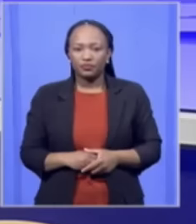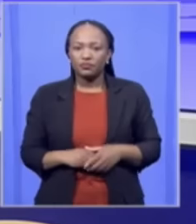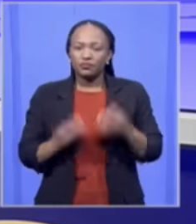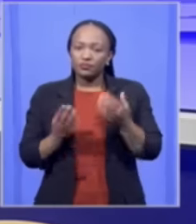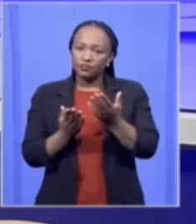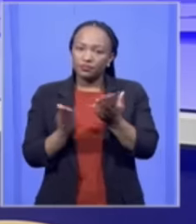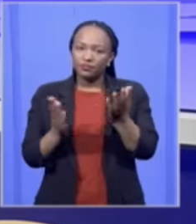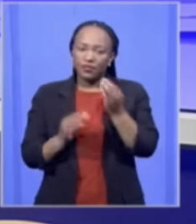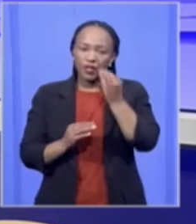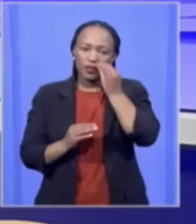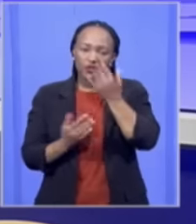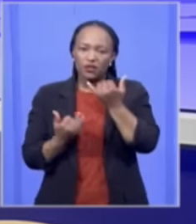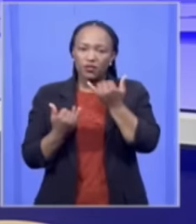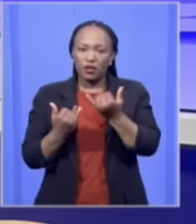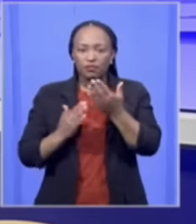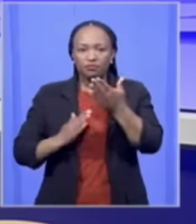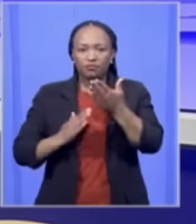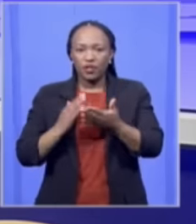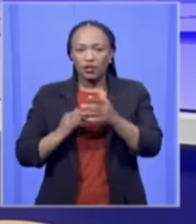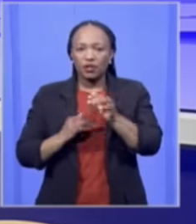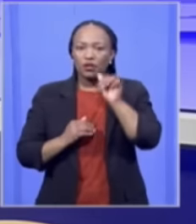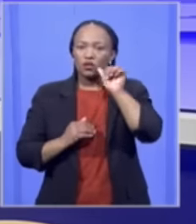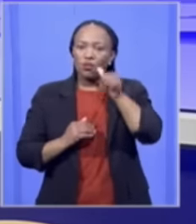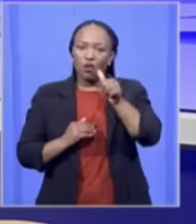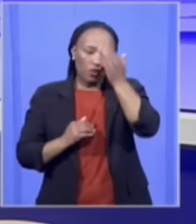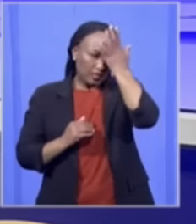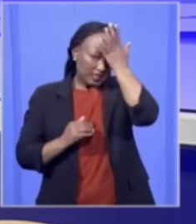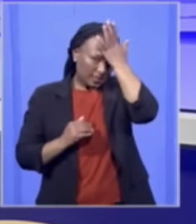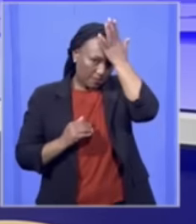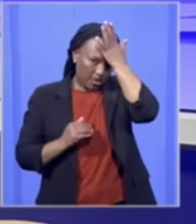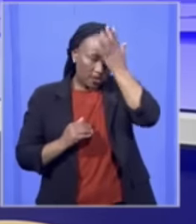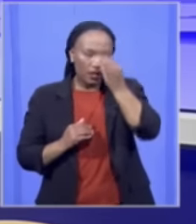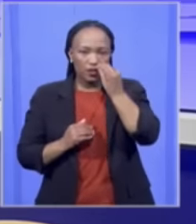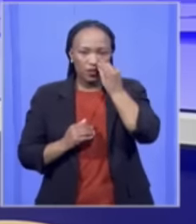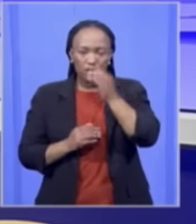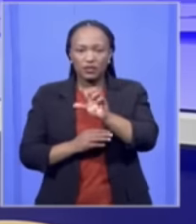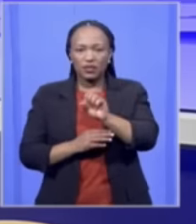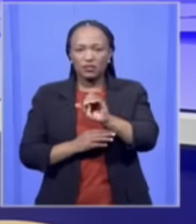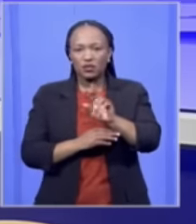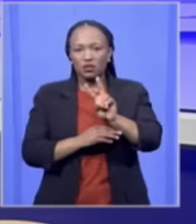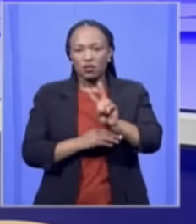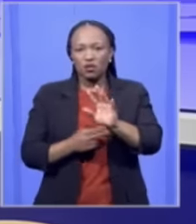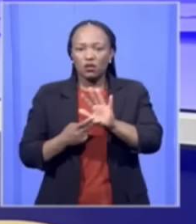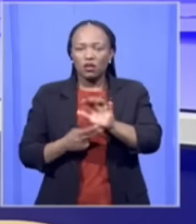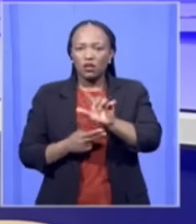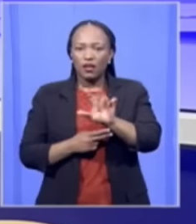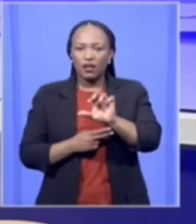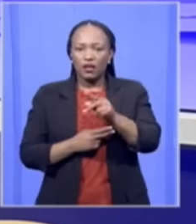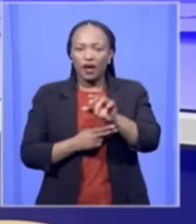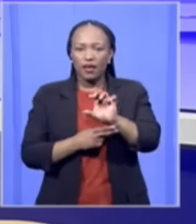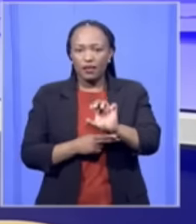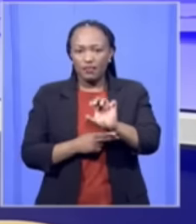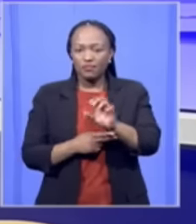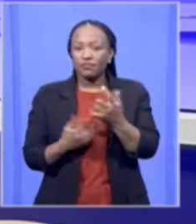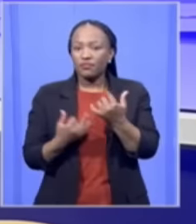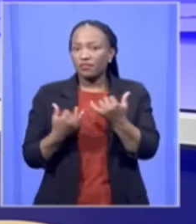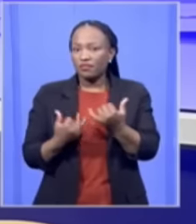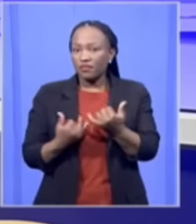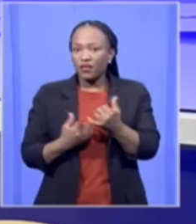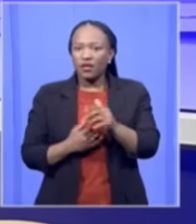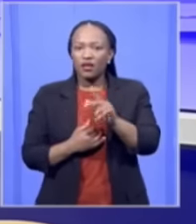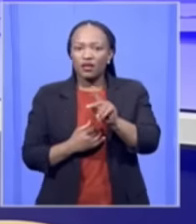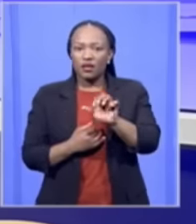Motho di ne di le kalo tsa segonjono kgaso e latelang ke Sepedi ka moso mo SABC 2 le SABC le hae. Ga jana ke go tlogela